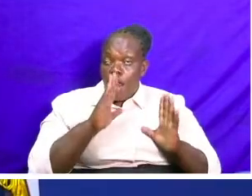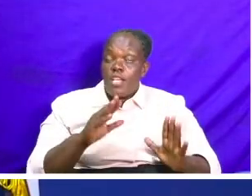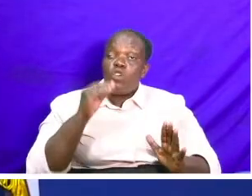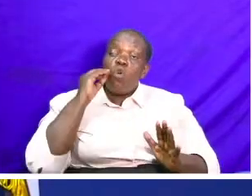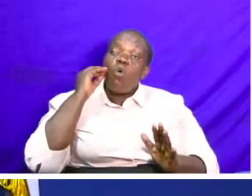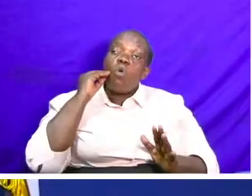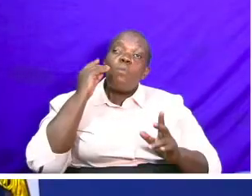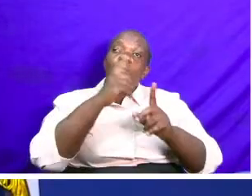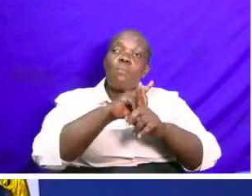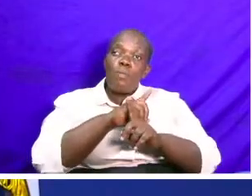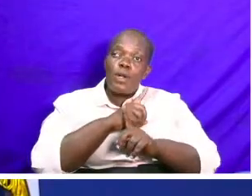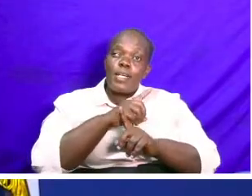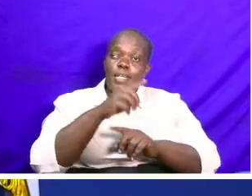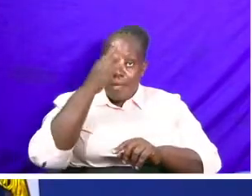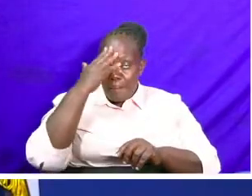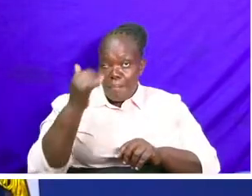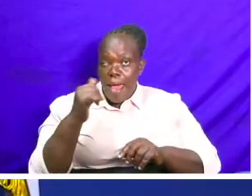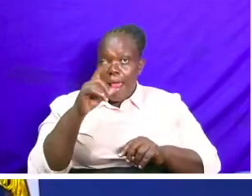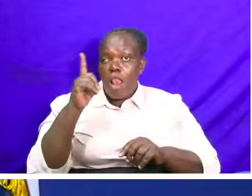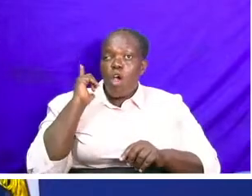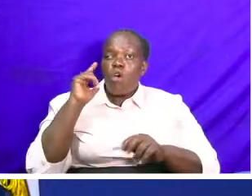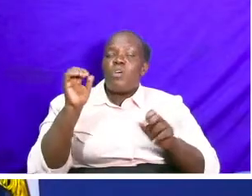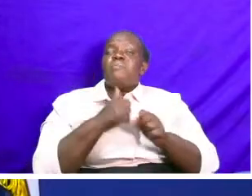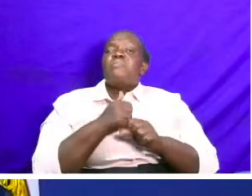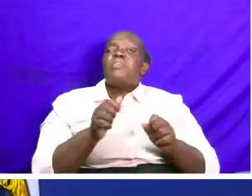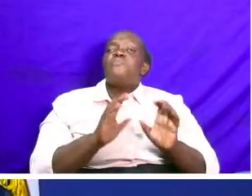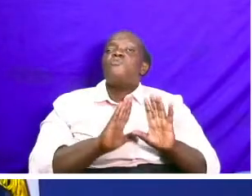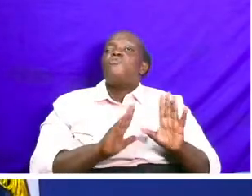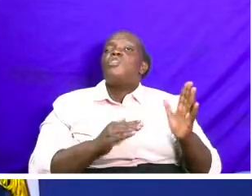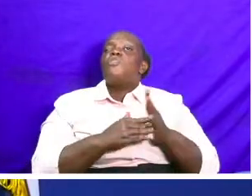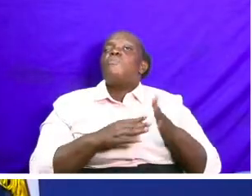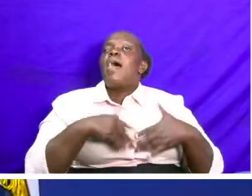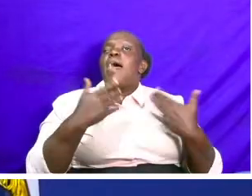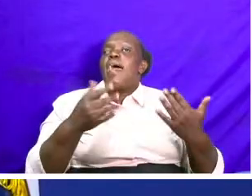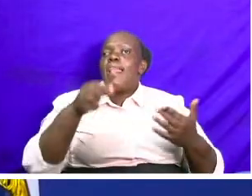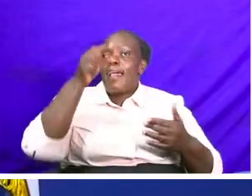is protected by law and cannot be revoked by any government.